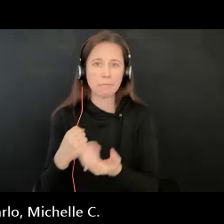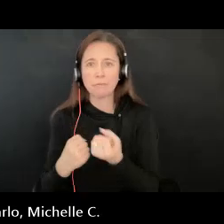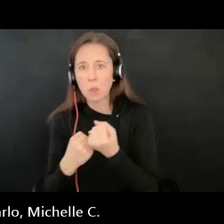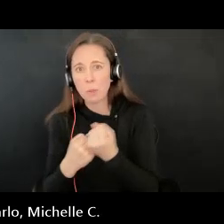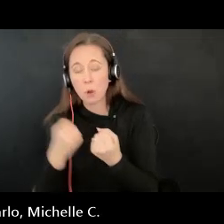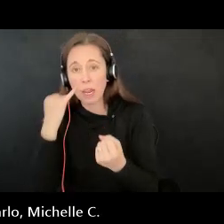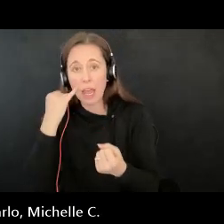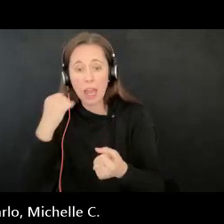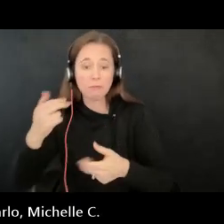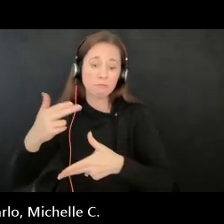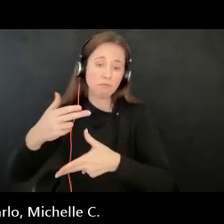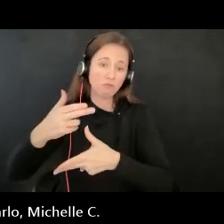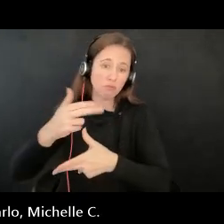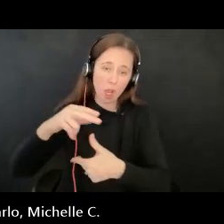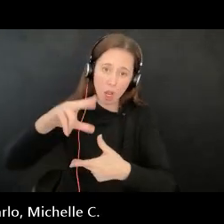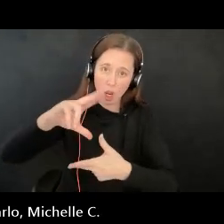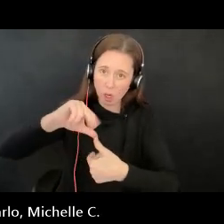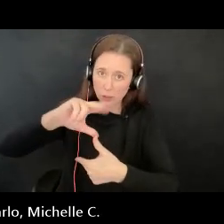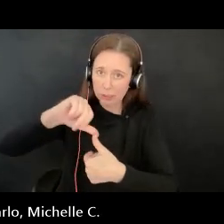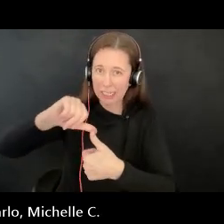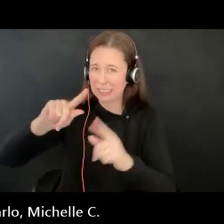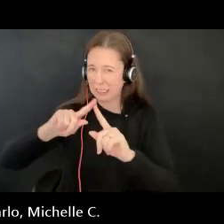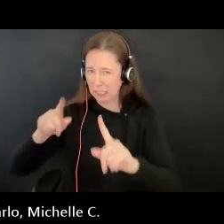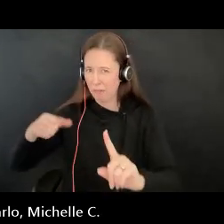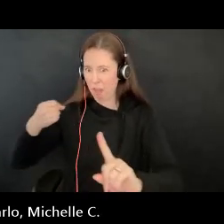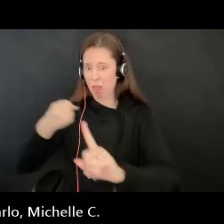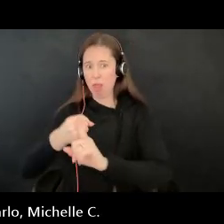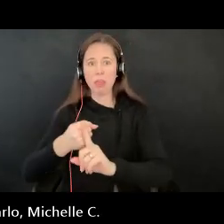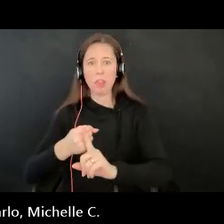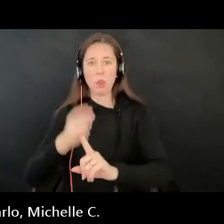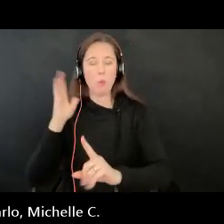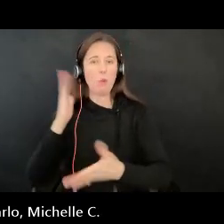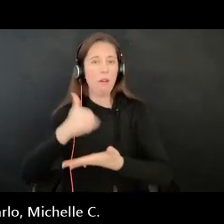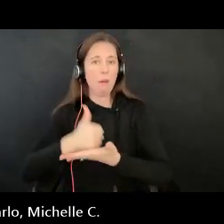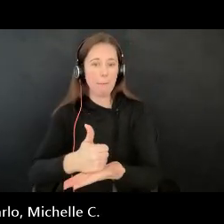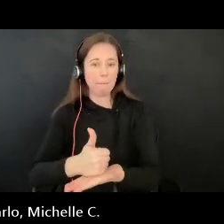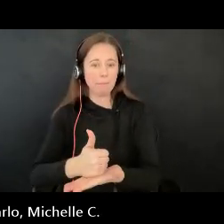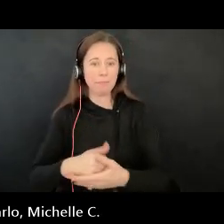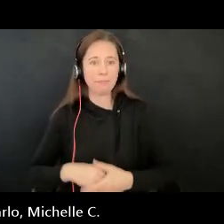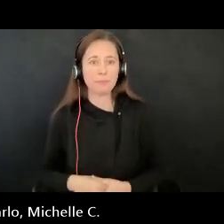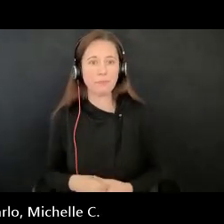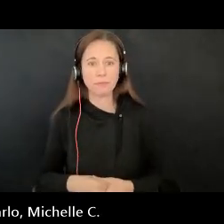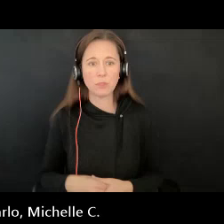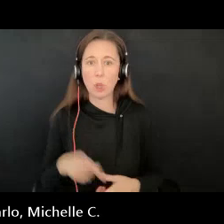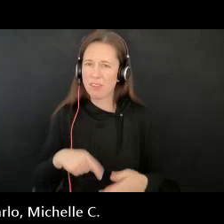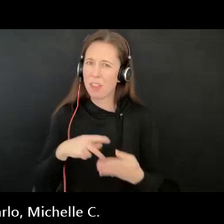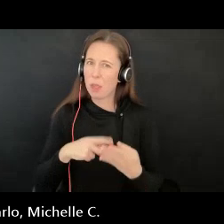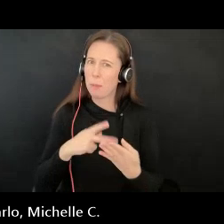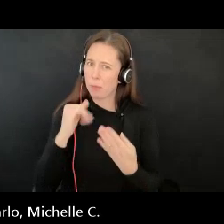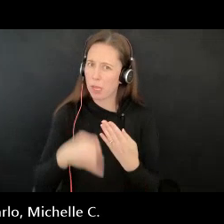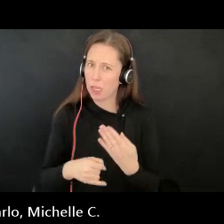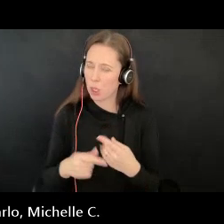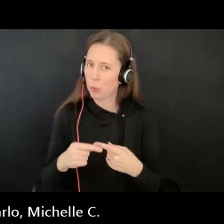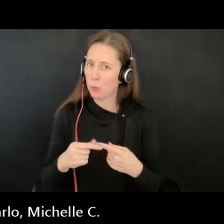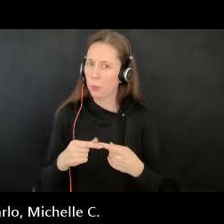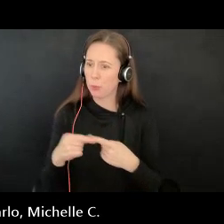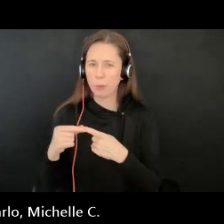other climate events. So the key elements of this project were quite unique. It was one of the first times